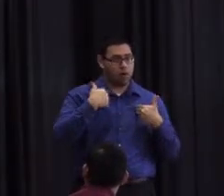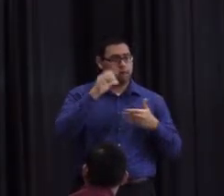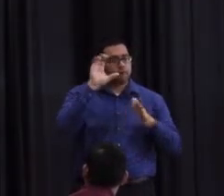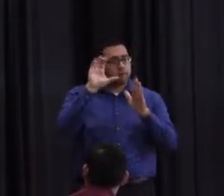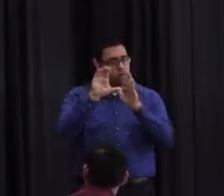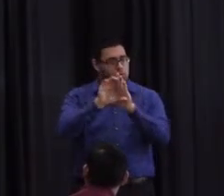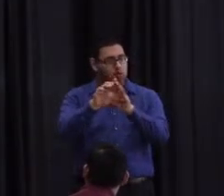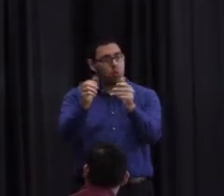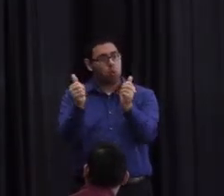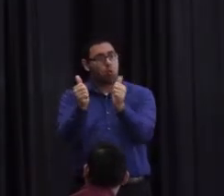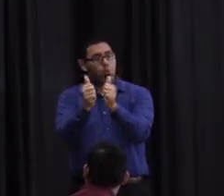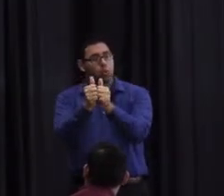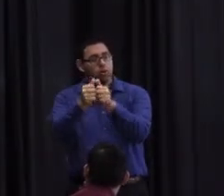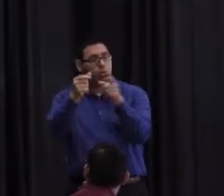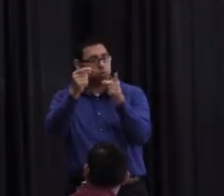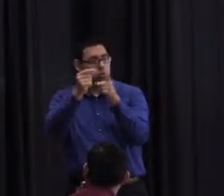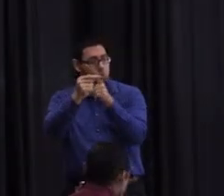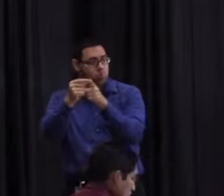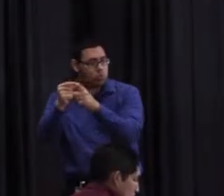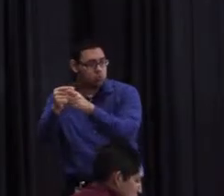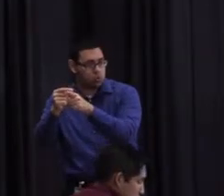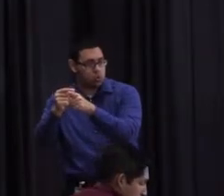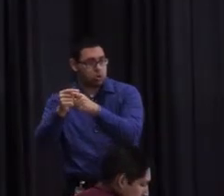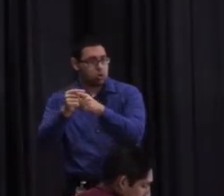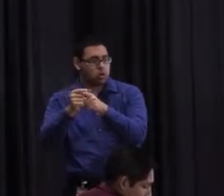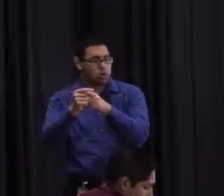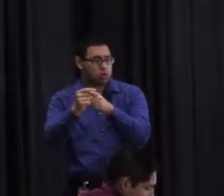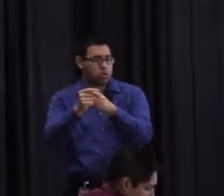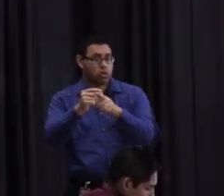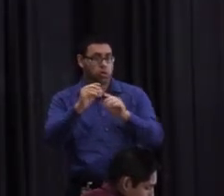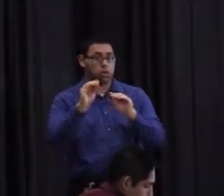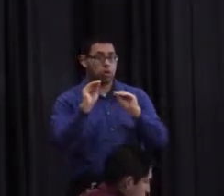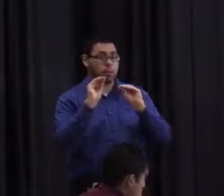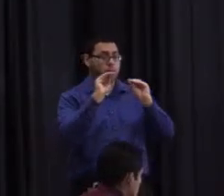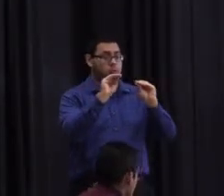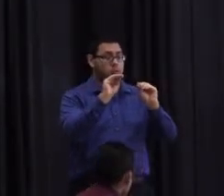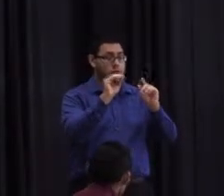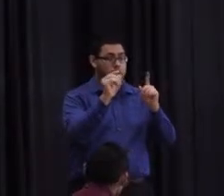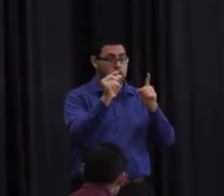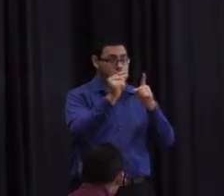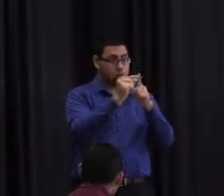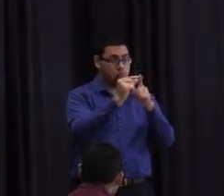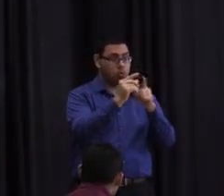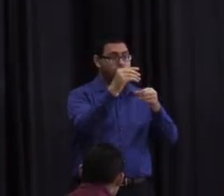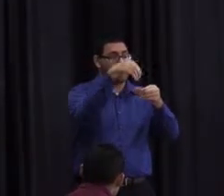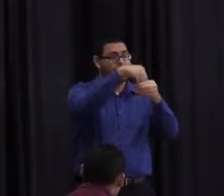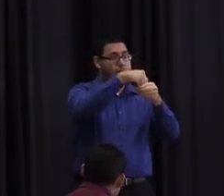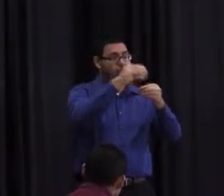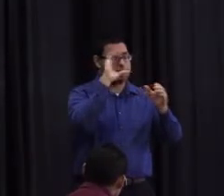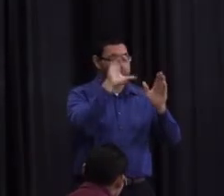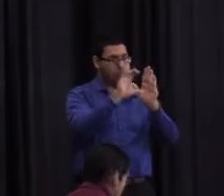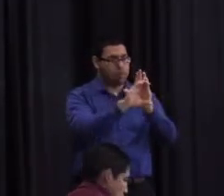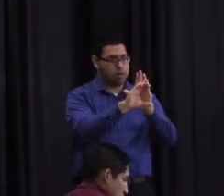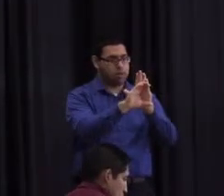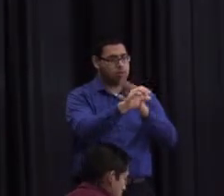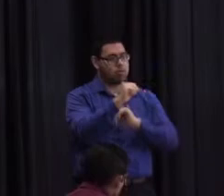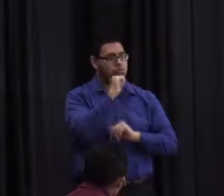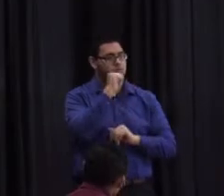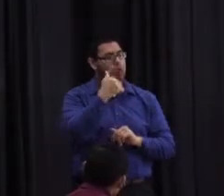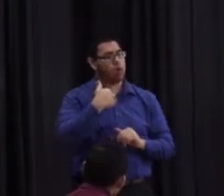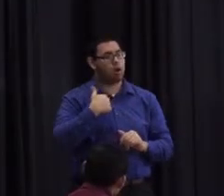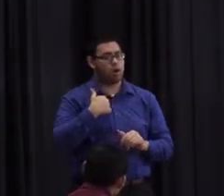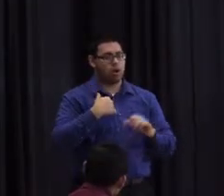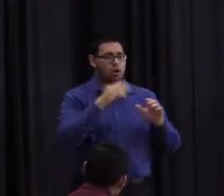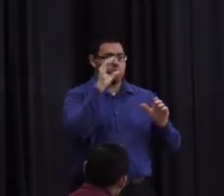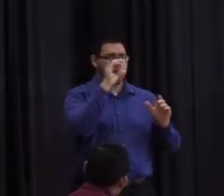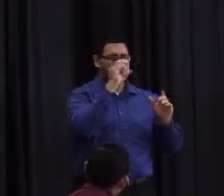images with text, put the text right in the image. Don't have the image over